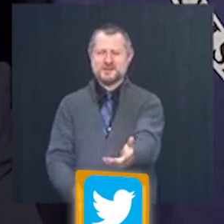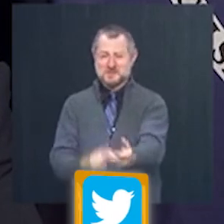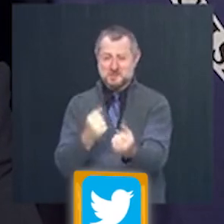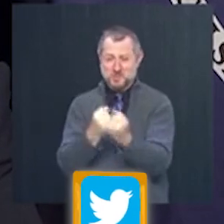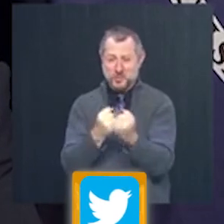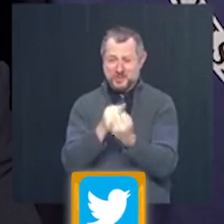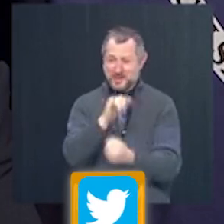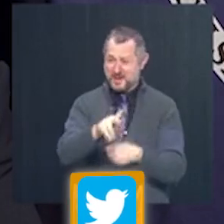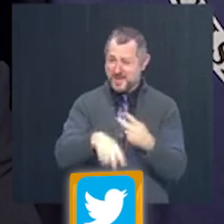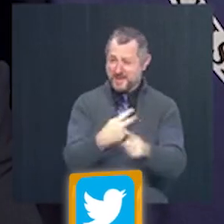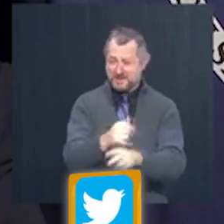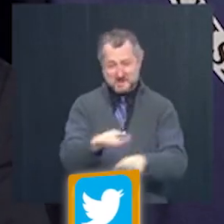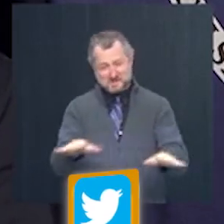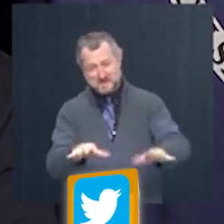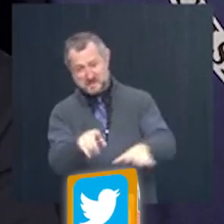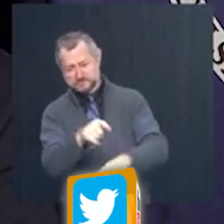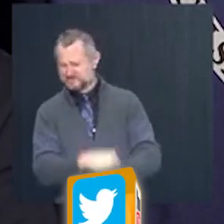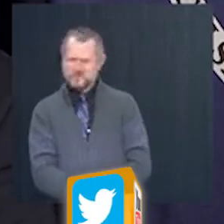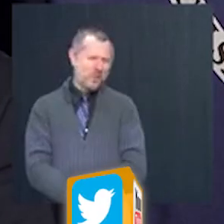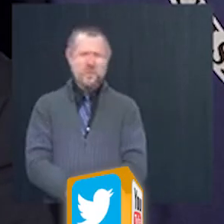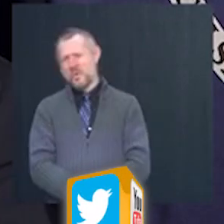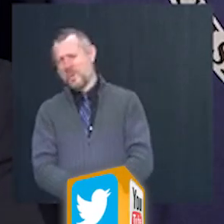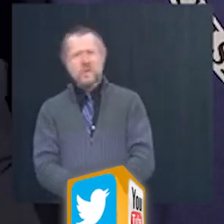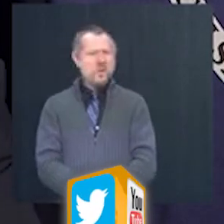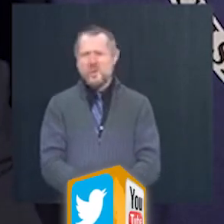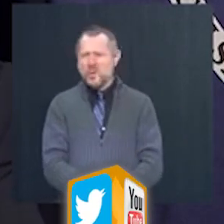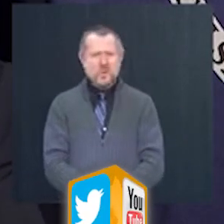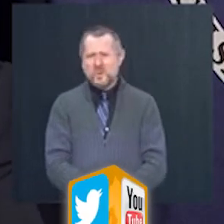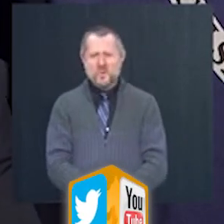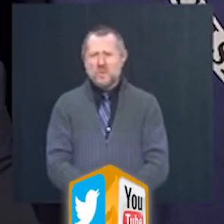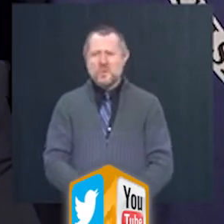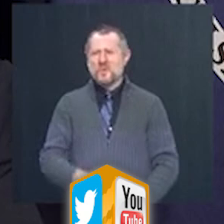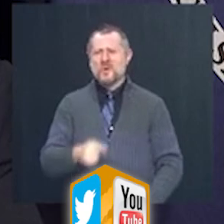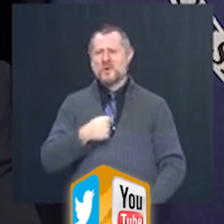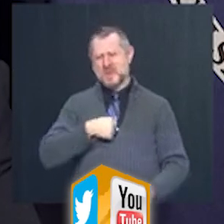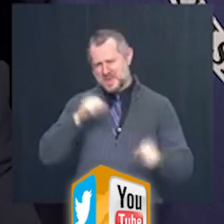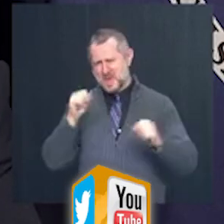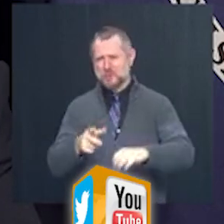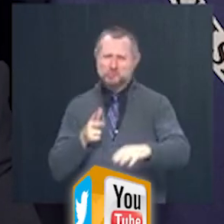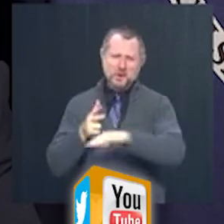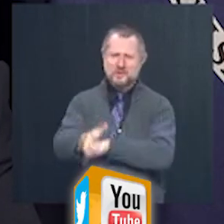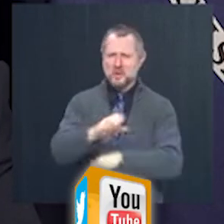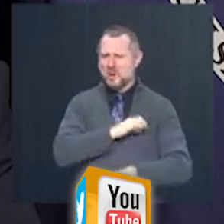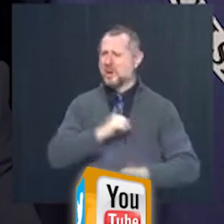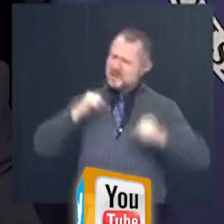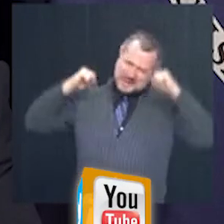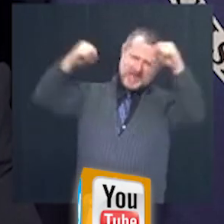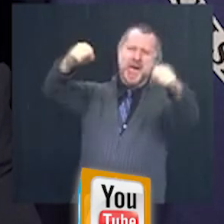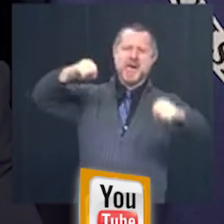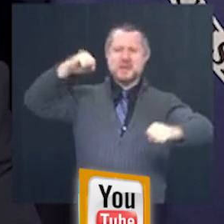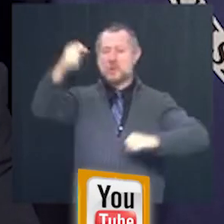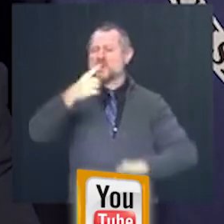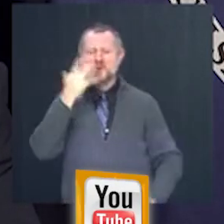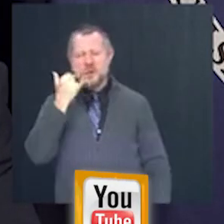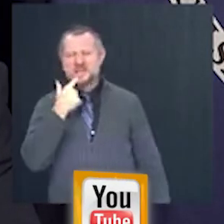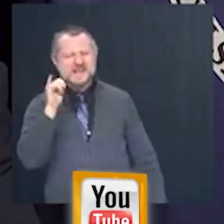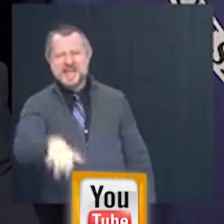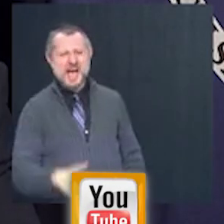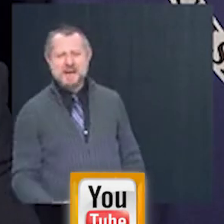behavior? Yeah, that's right. Run over the police. What?